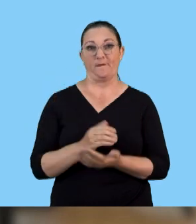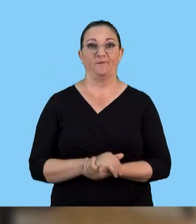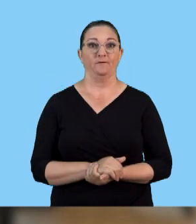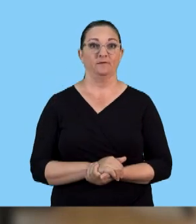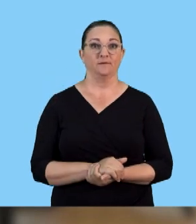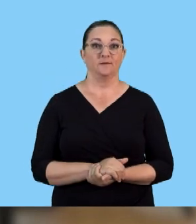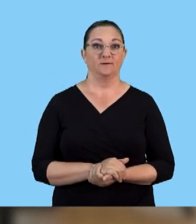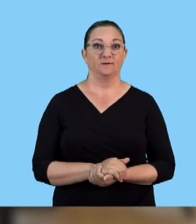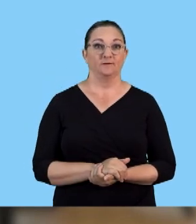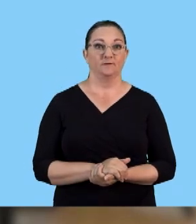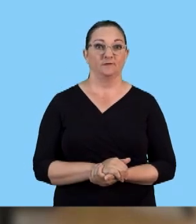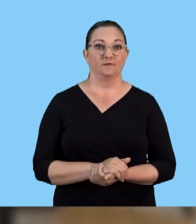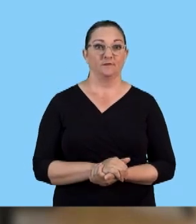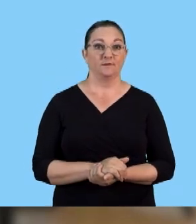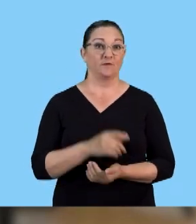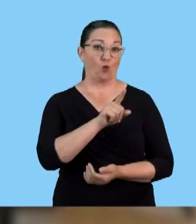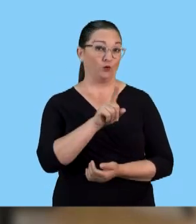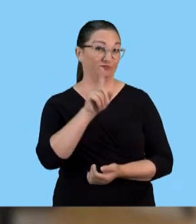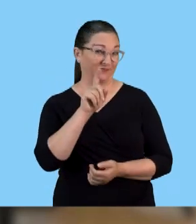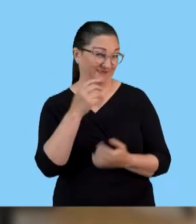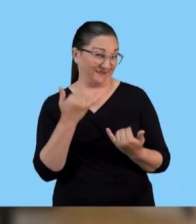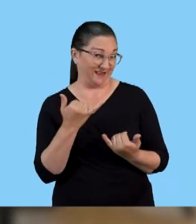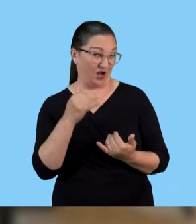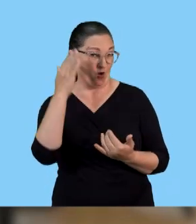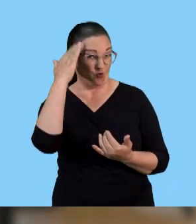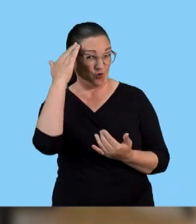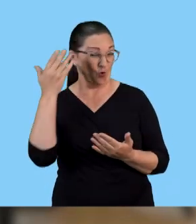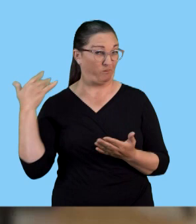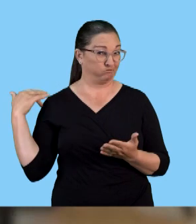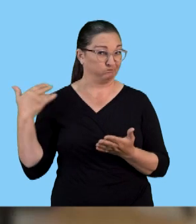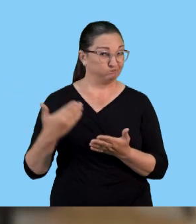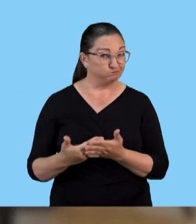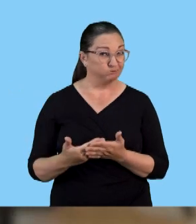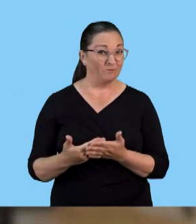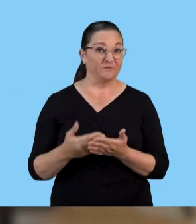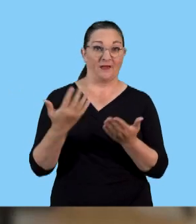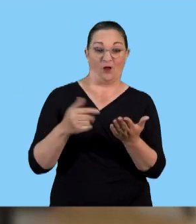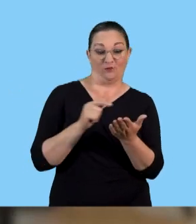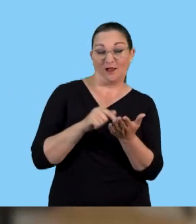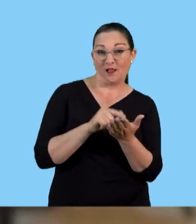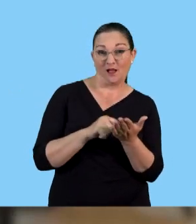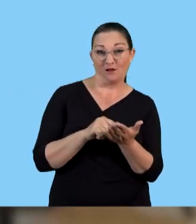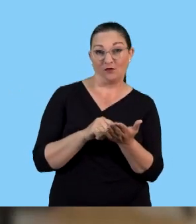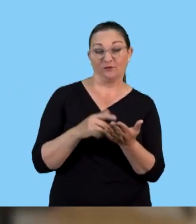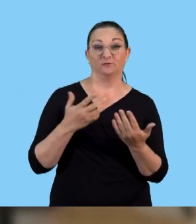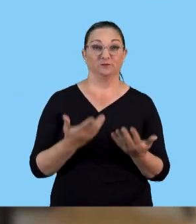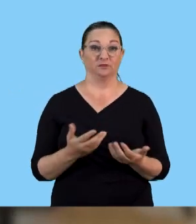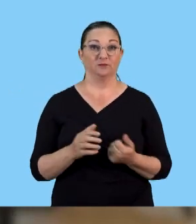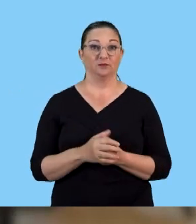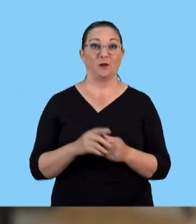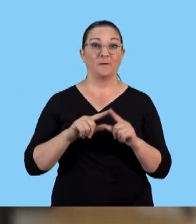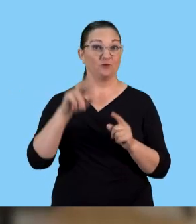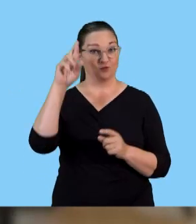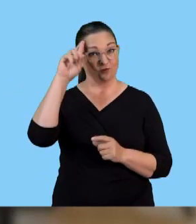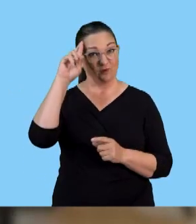graphs. Now, what you should know by now is how to calculate VAT. So now remember that